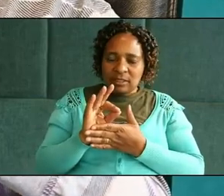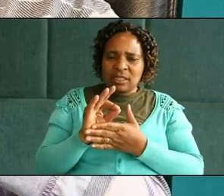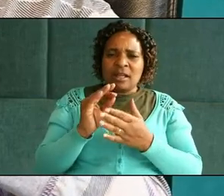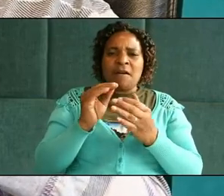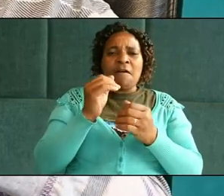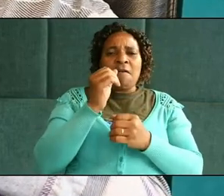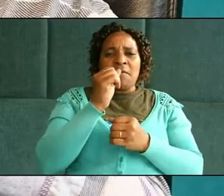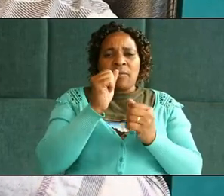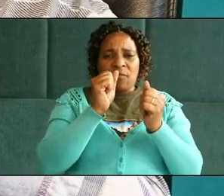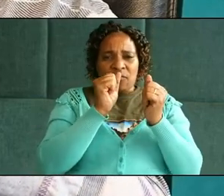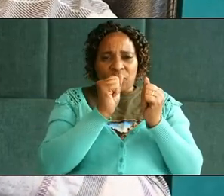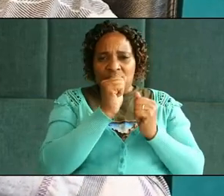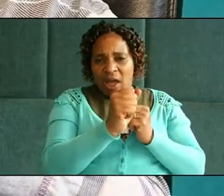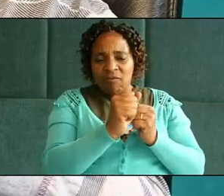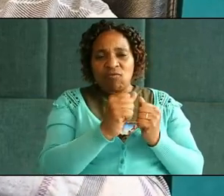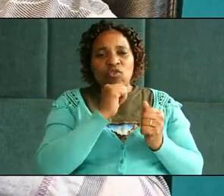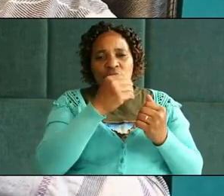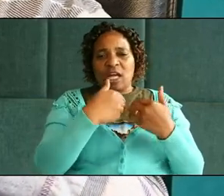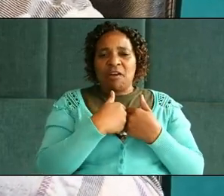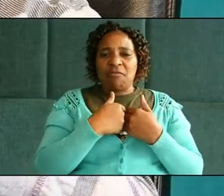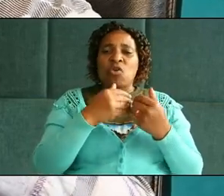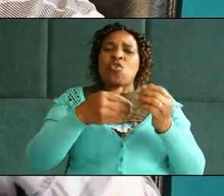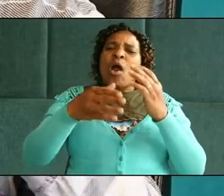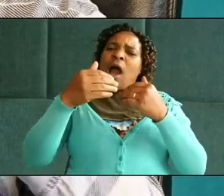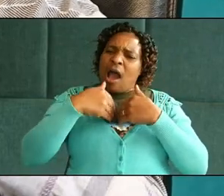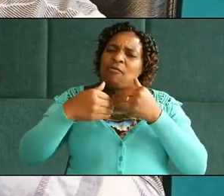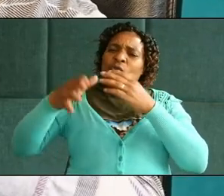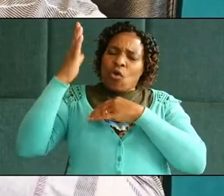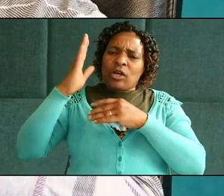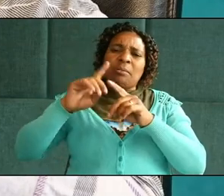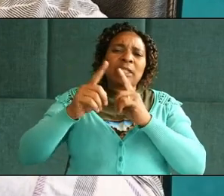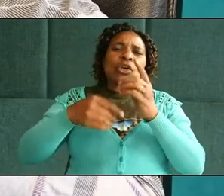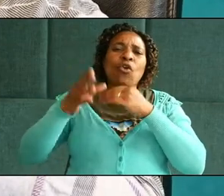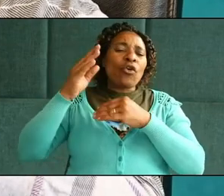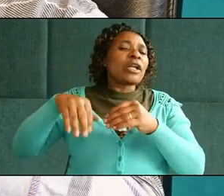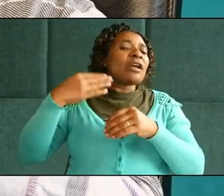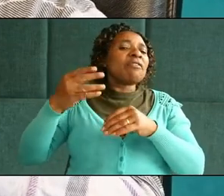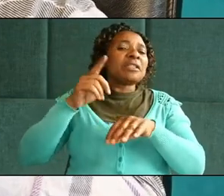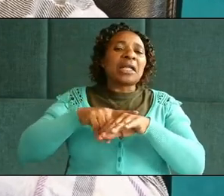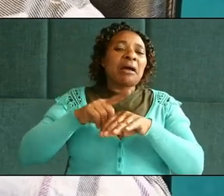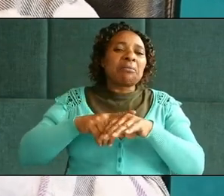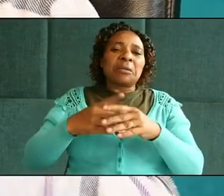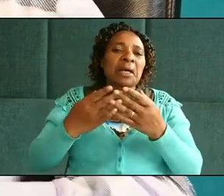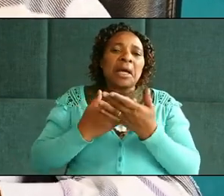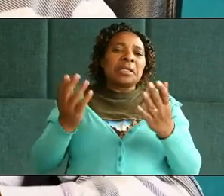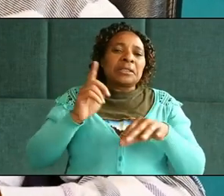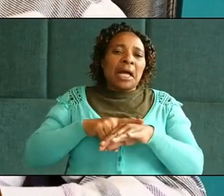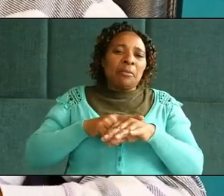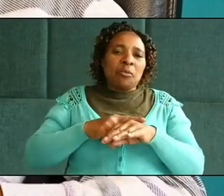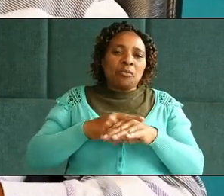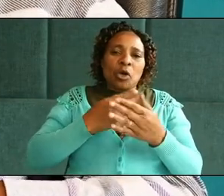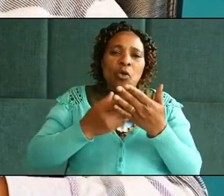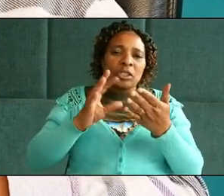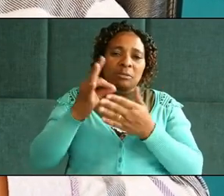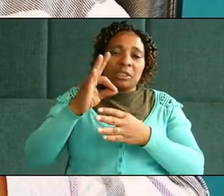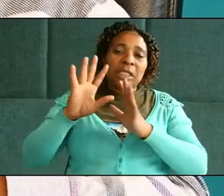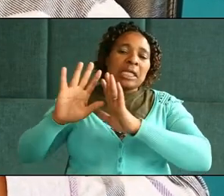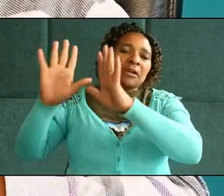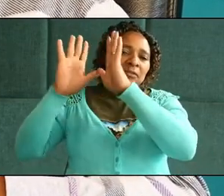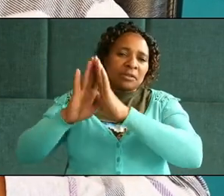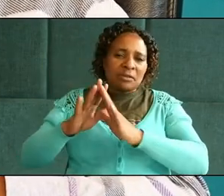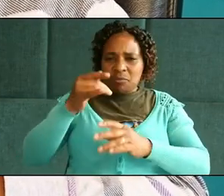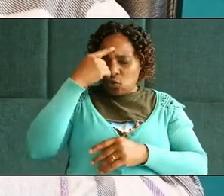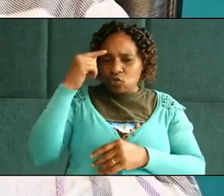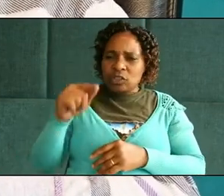You have God, but then you don't have God at every time. There's a time the Holy Spirit leaves you, so you are all